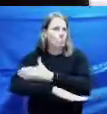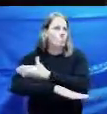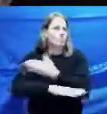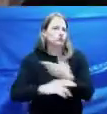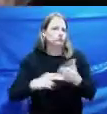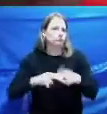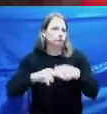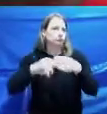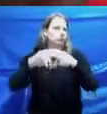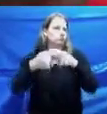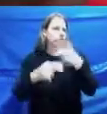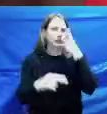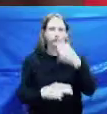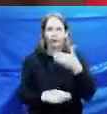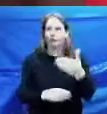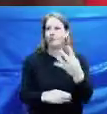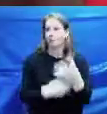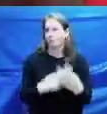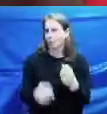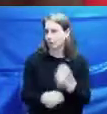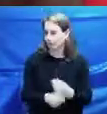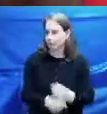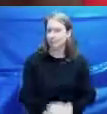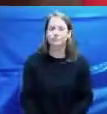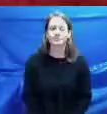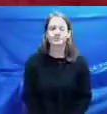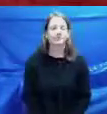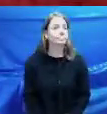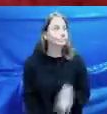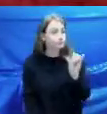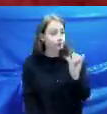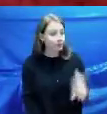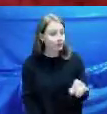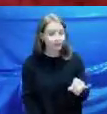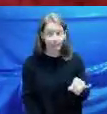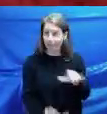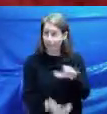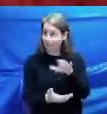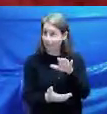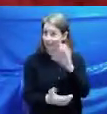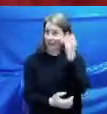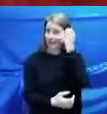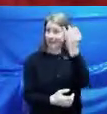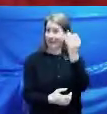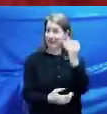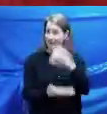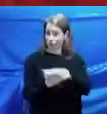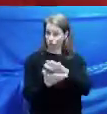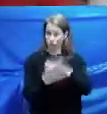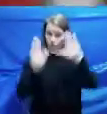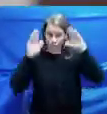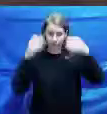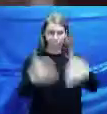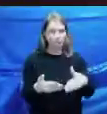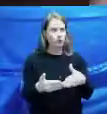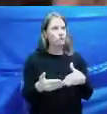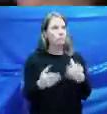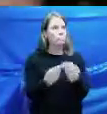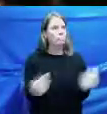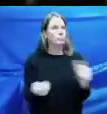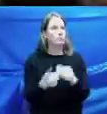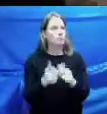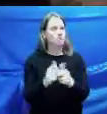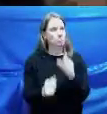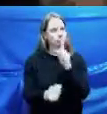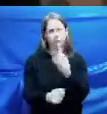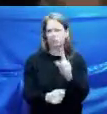stay involved in education. This idea that the whole school is focused on problem-based learning is really powerful. 15 years